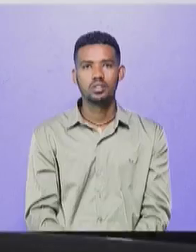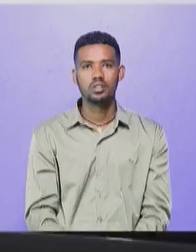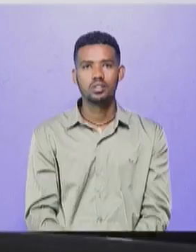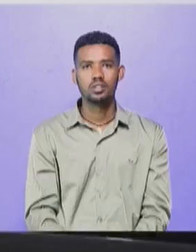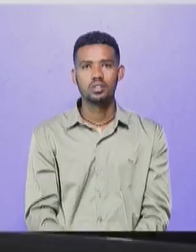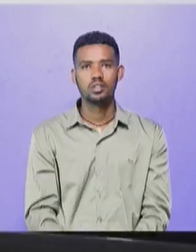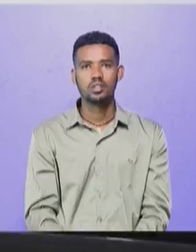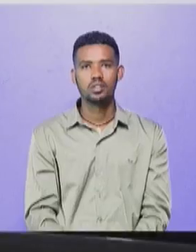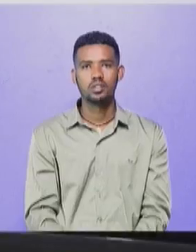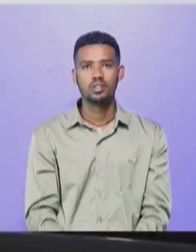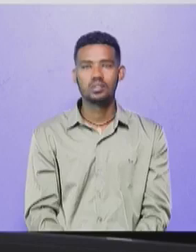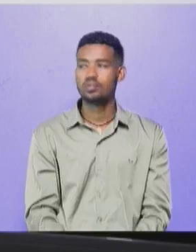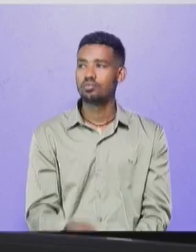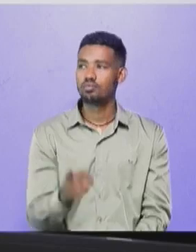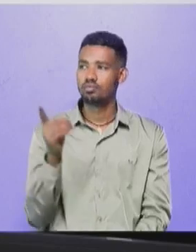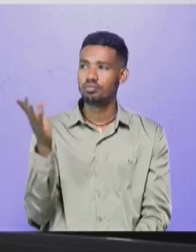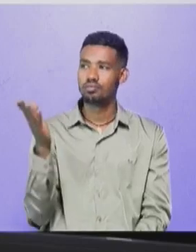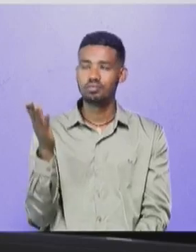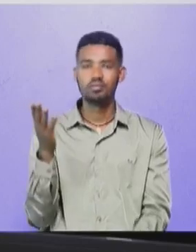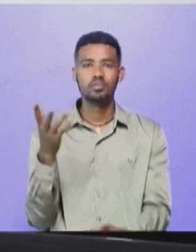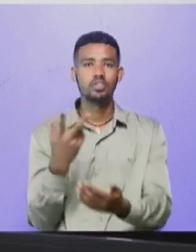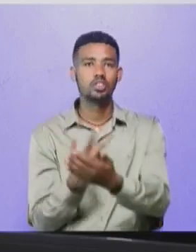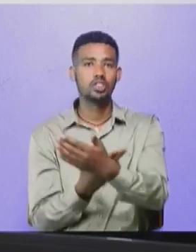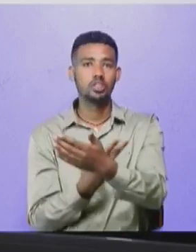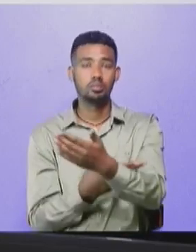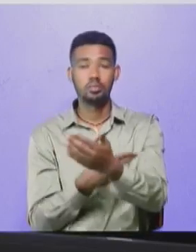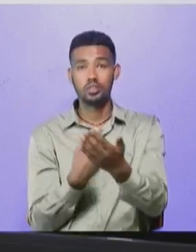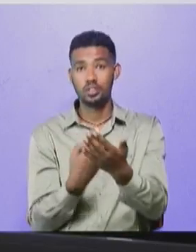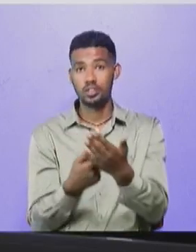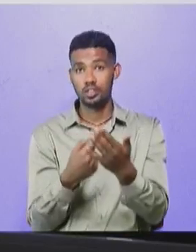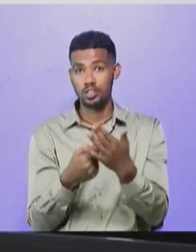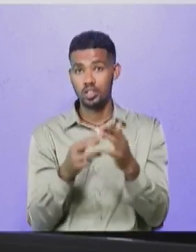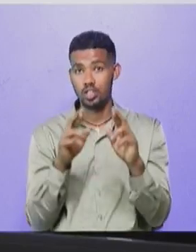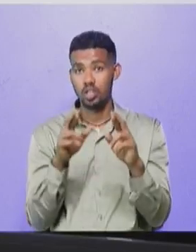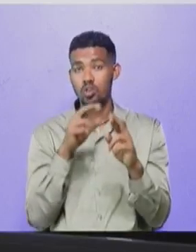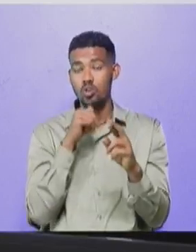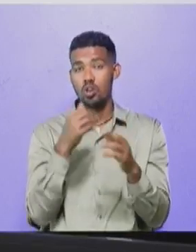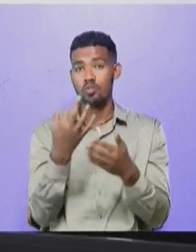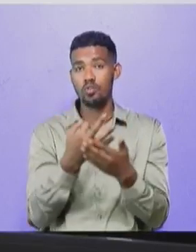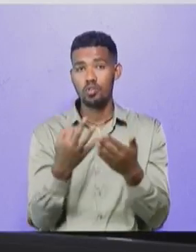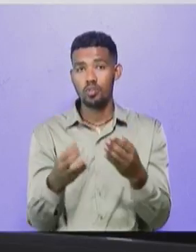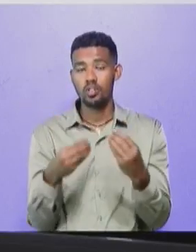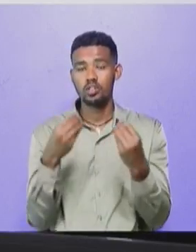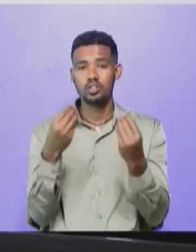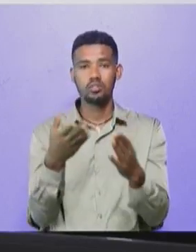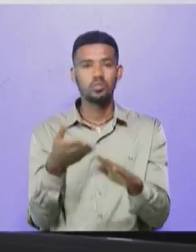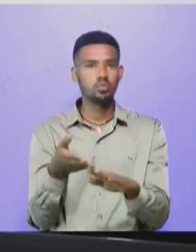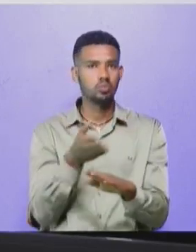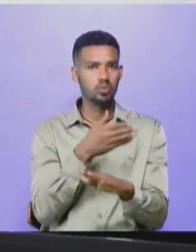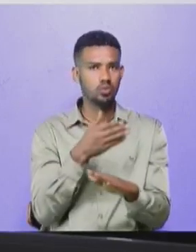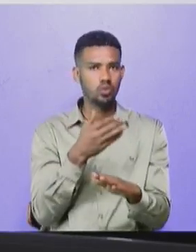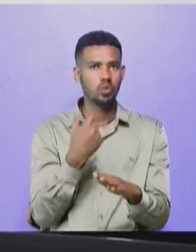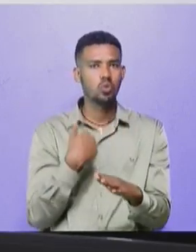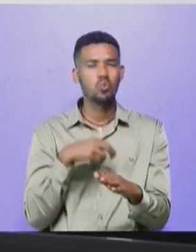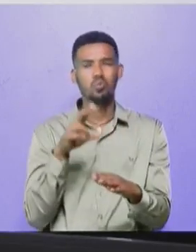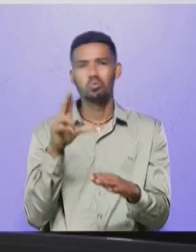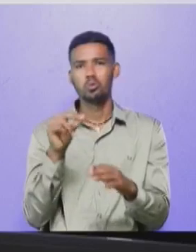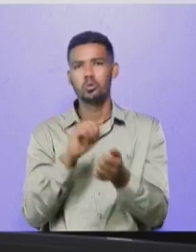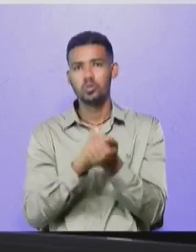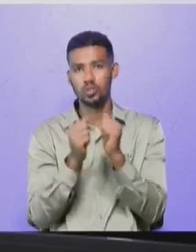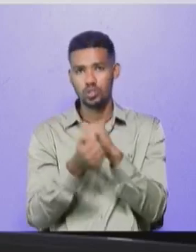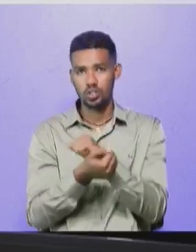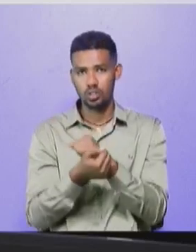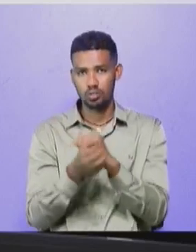Here is sheep. This is irregular form. As I gave you this example before, we don't change at